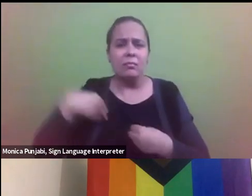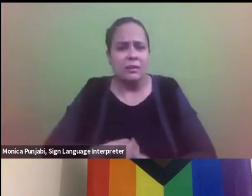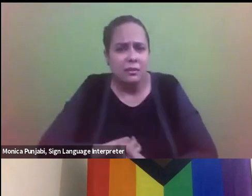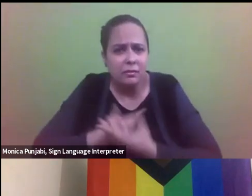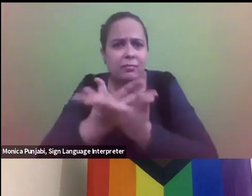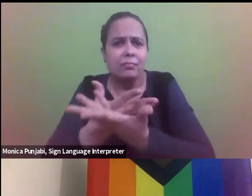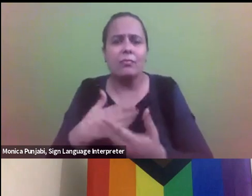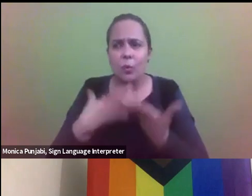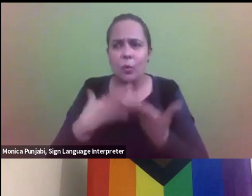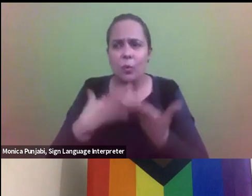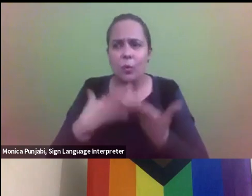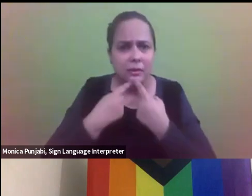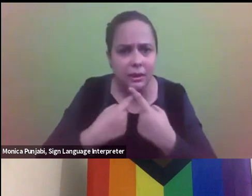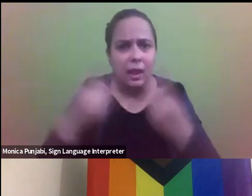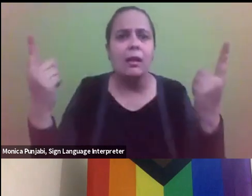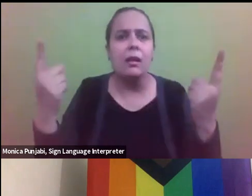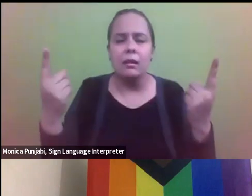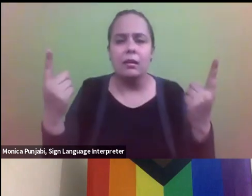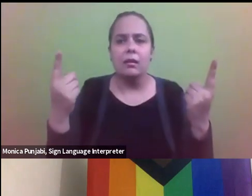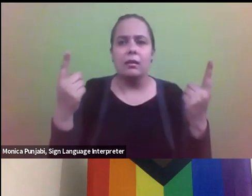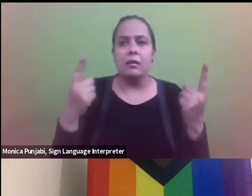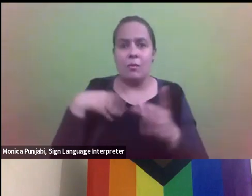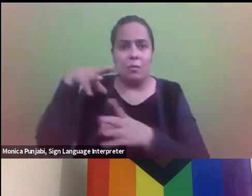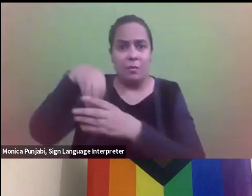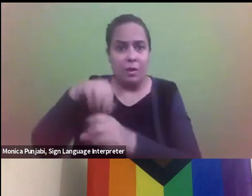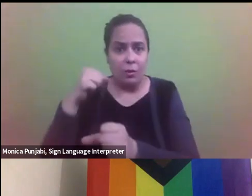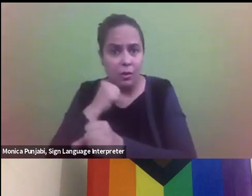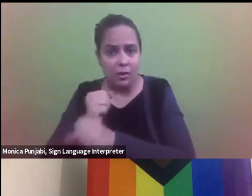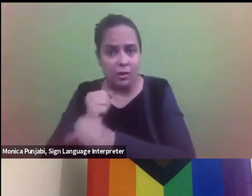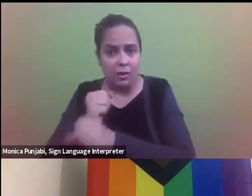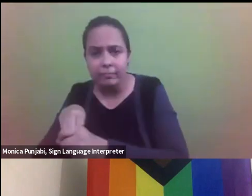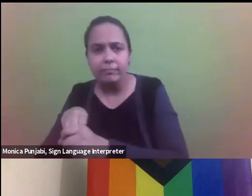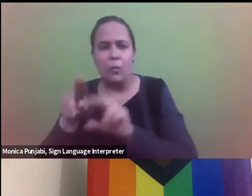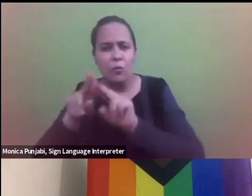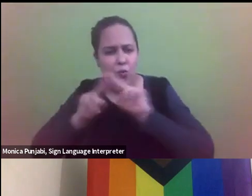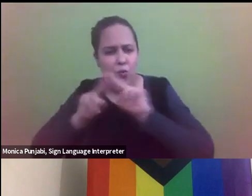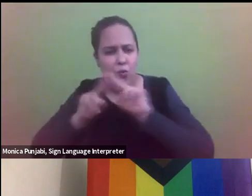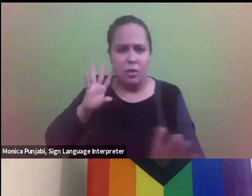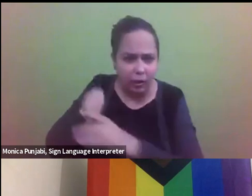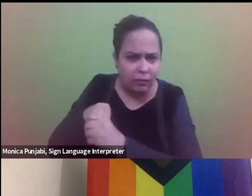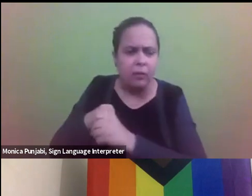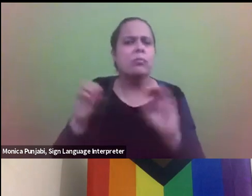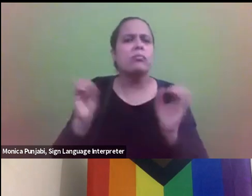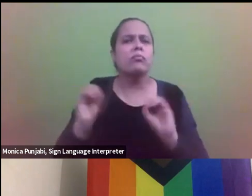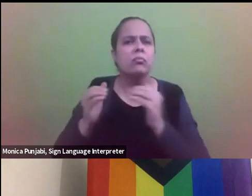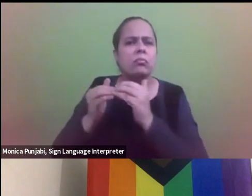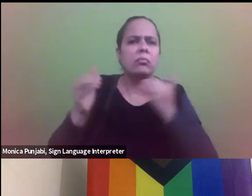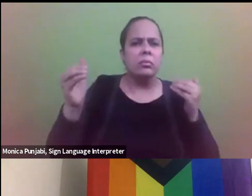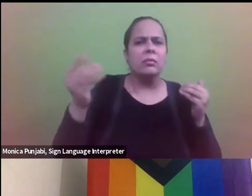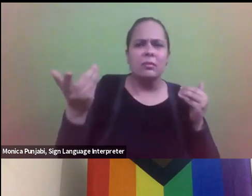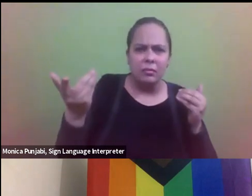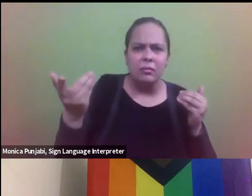fully involved in the workplace. So I would say that's something that Determined